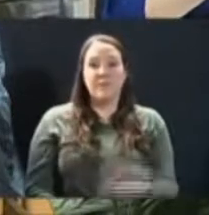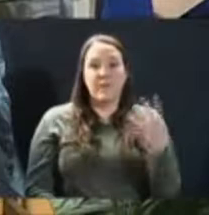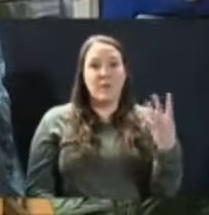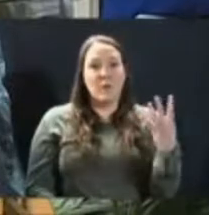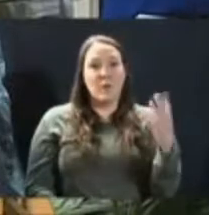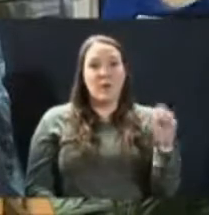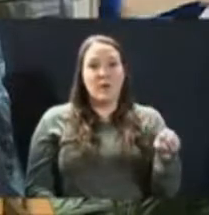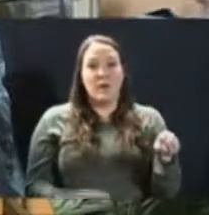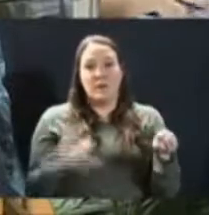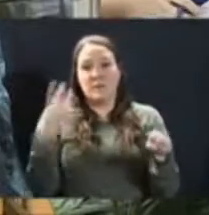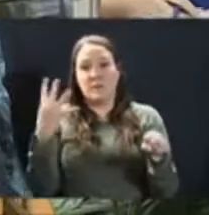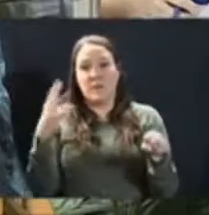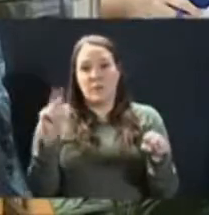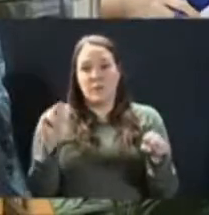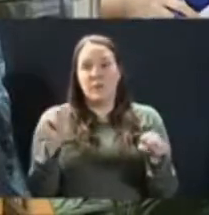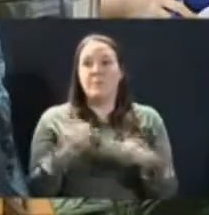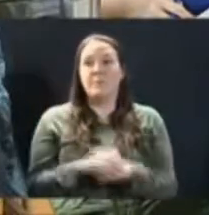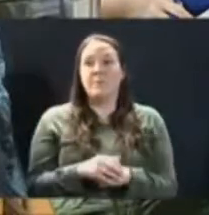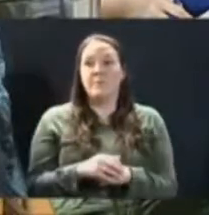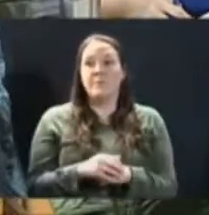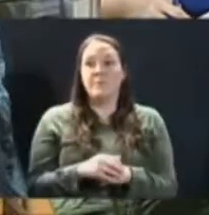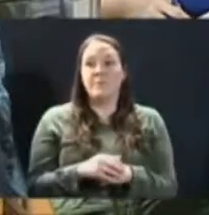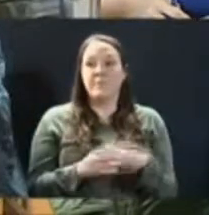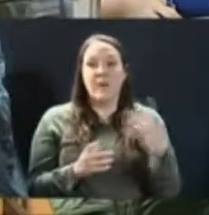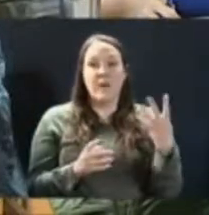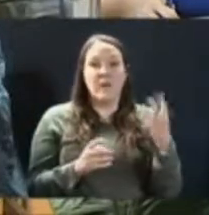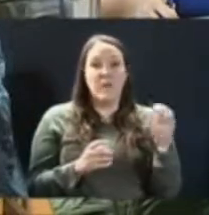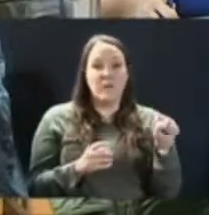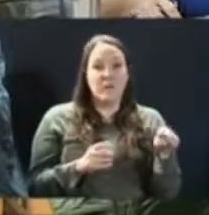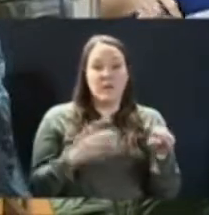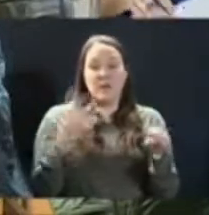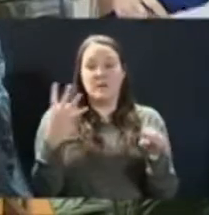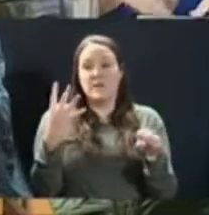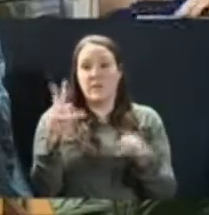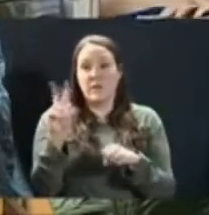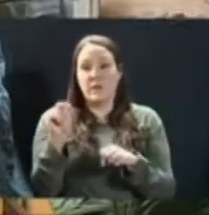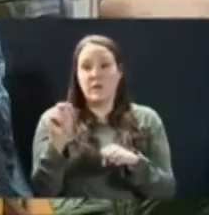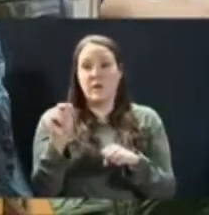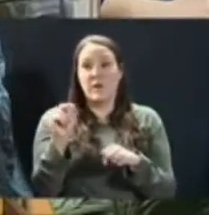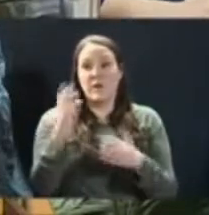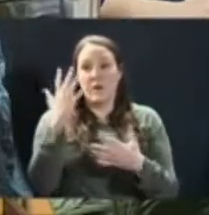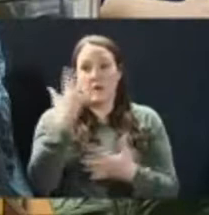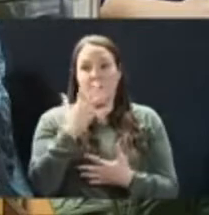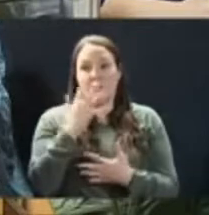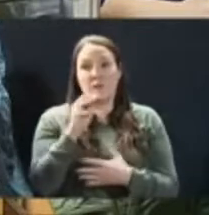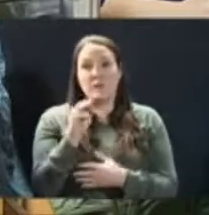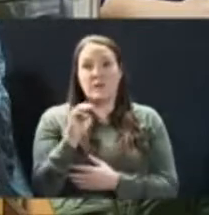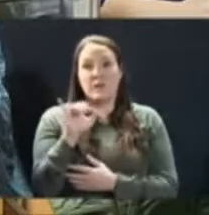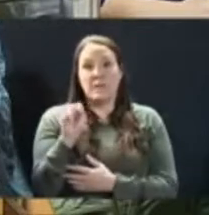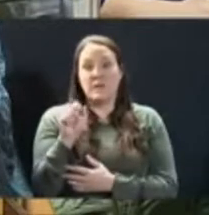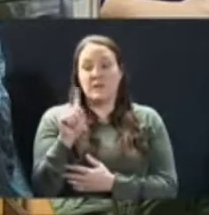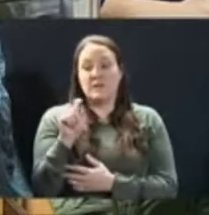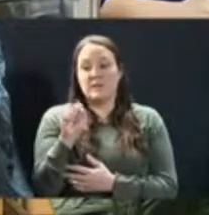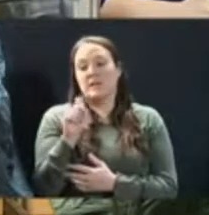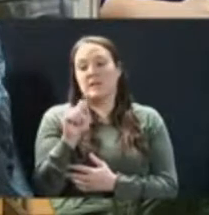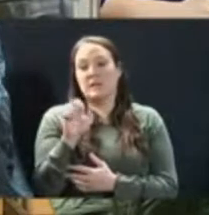four no votes. Okay, so we have four yes votes and four no votes. Unfortunately, Ms. Satterfield couldn't be here today.